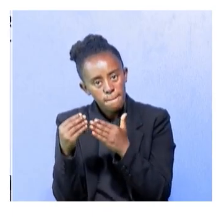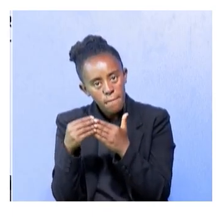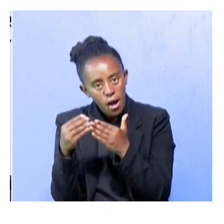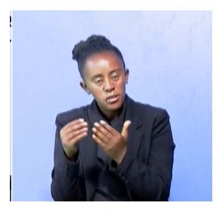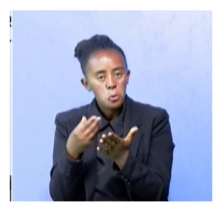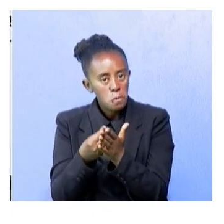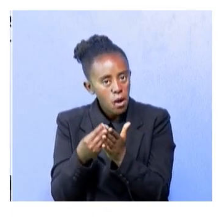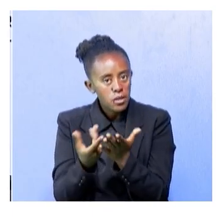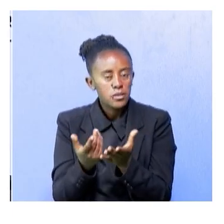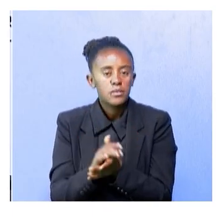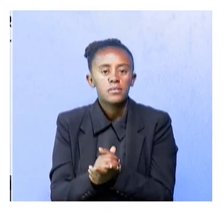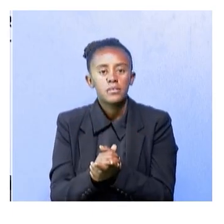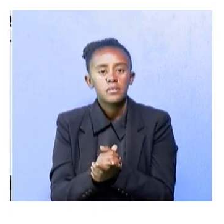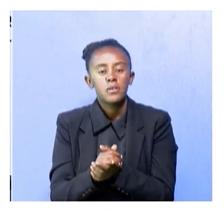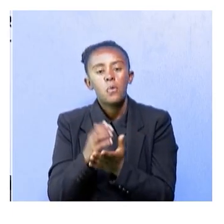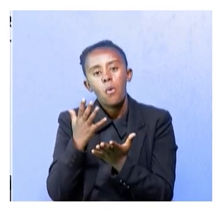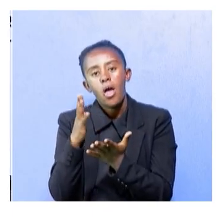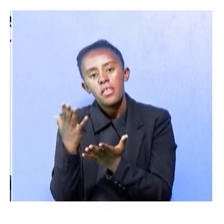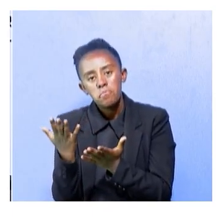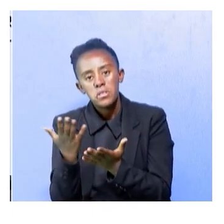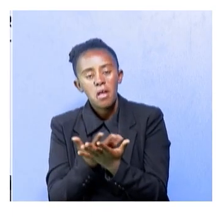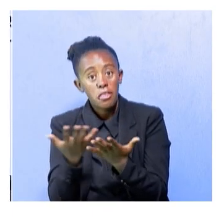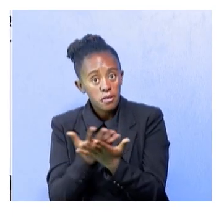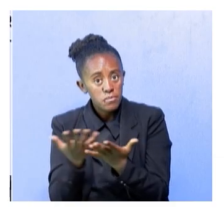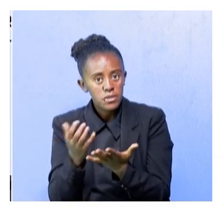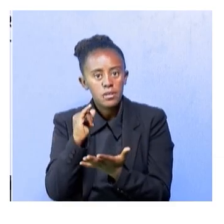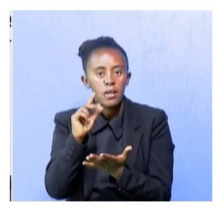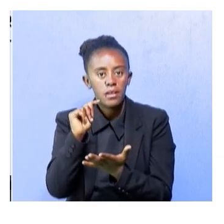or items